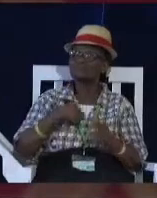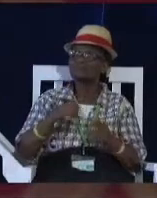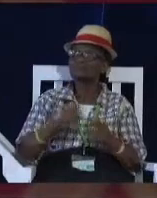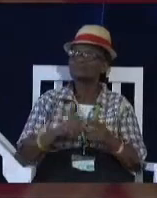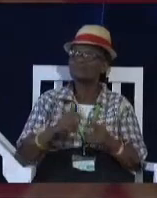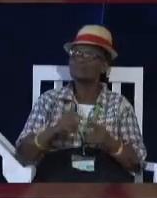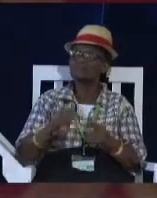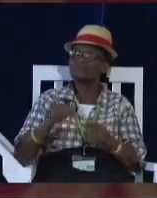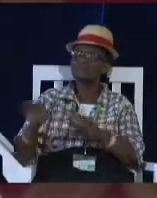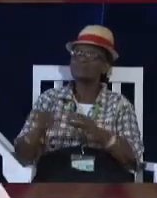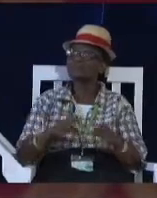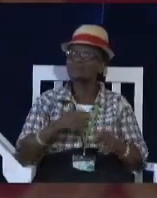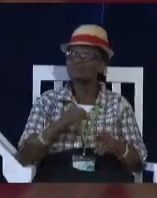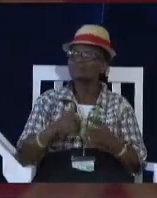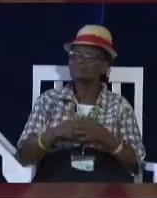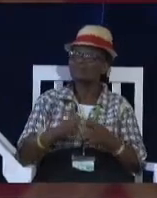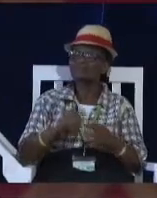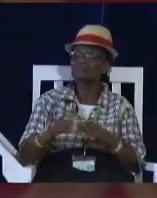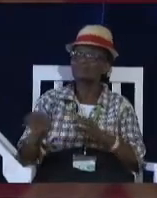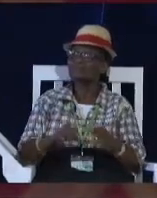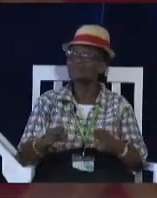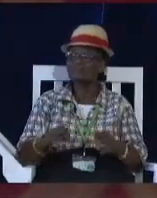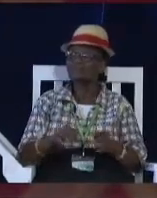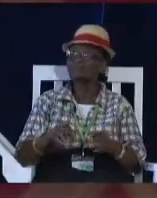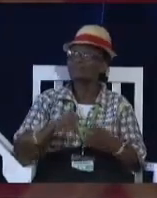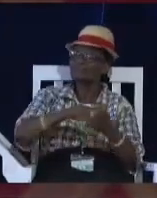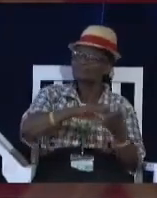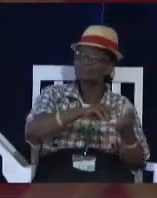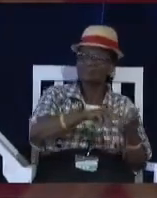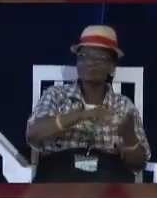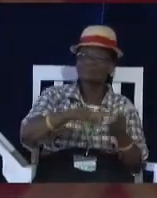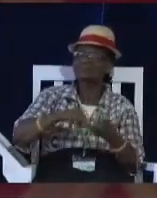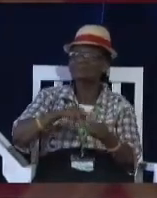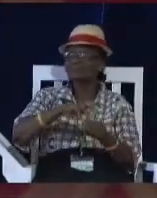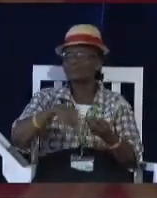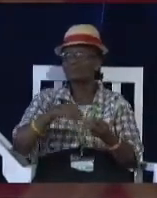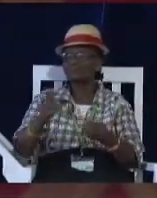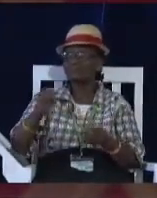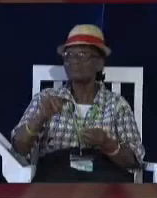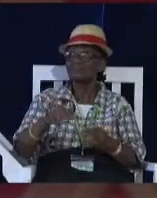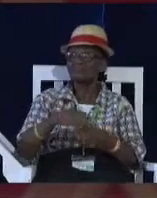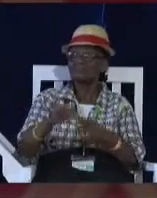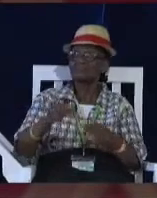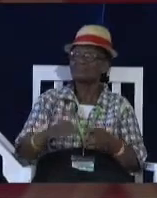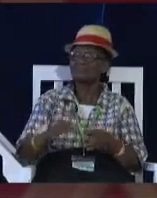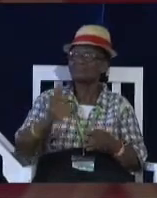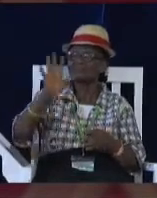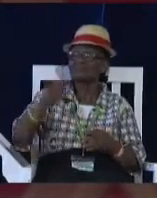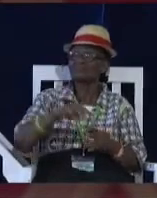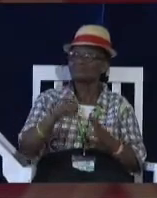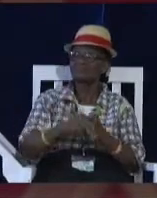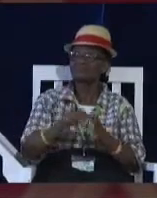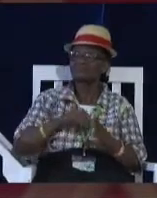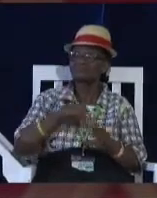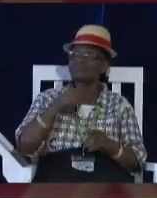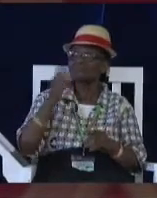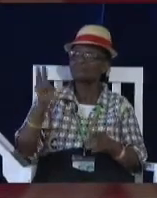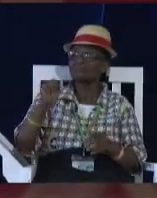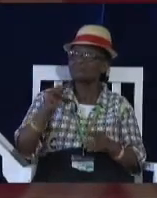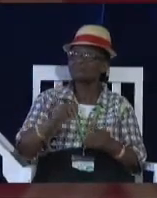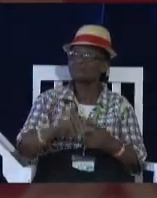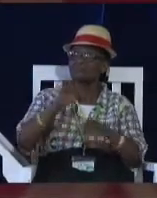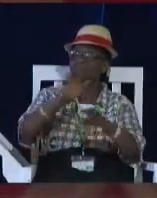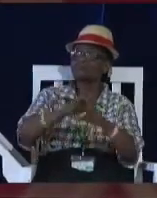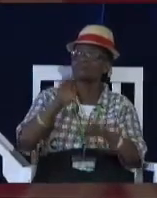around them. After about 5 minutes, I said, that's enough. tell them to touch their toes, and they were all